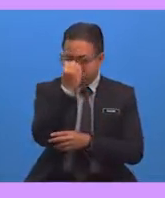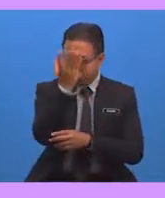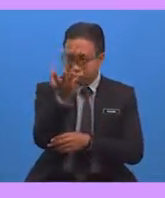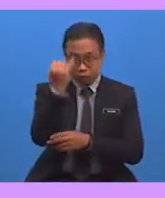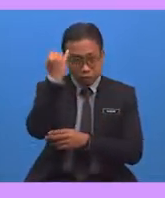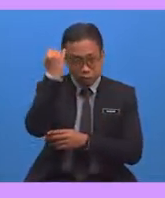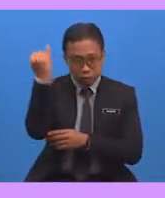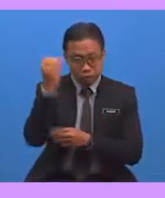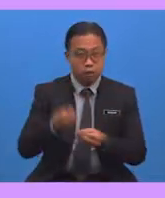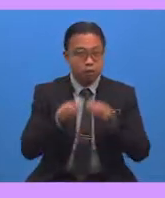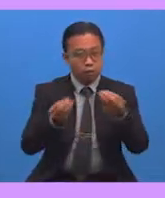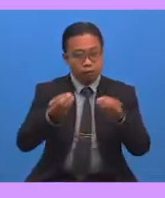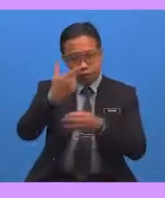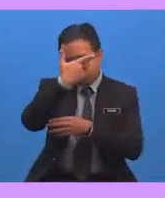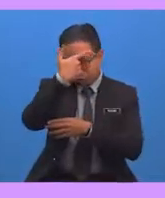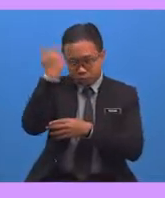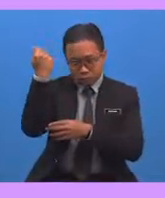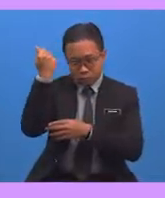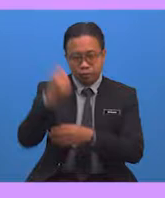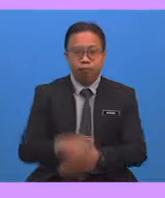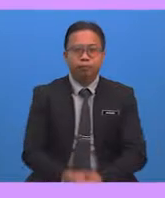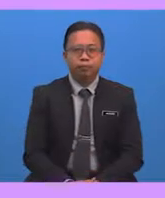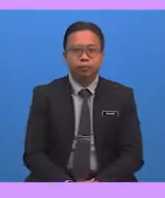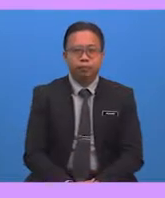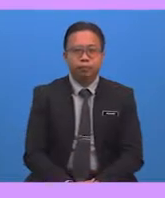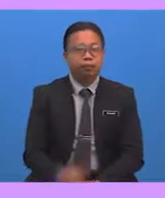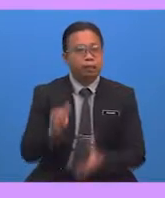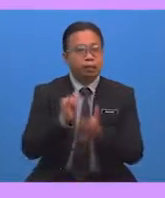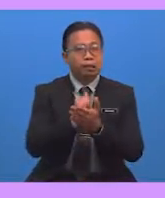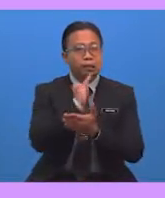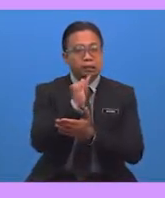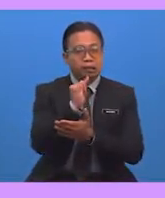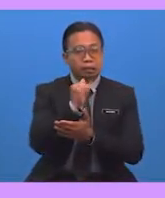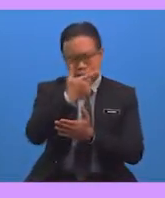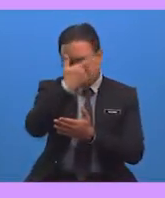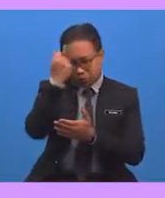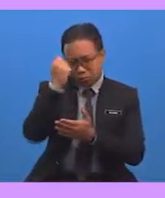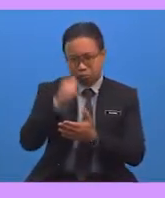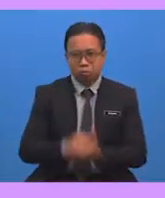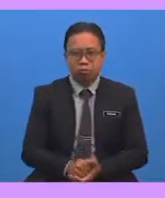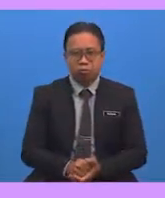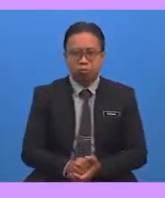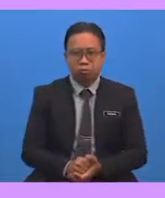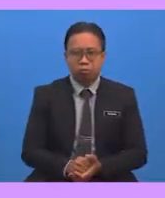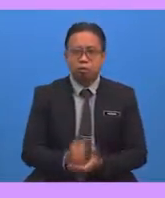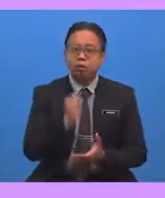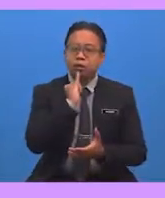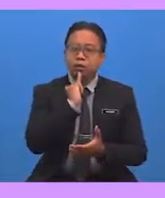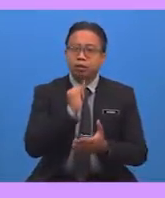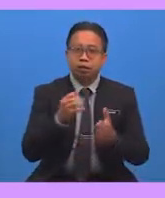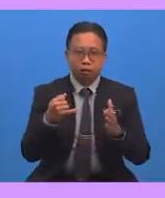giving reasons, this is due to, the reason is, it is because,